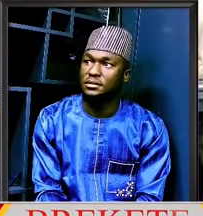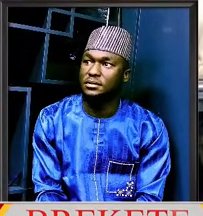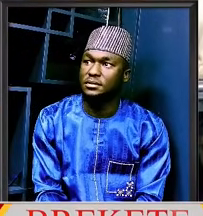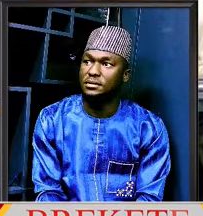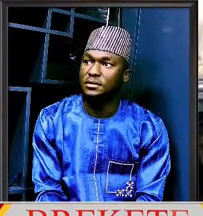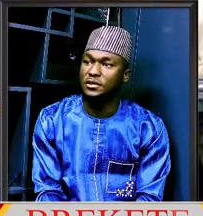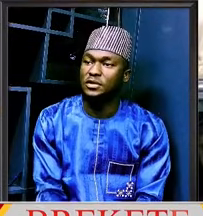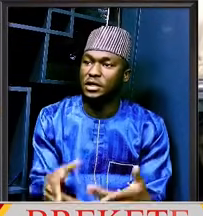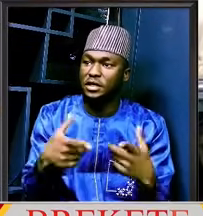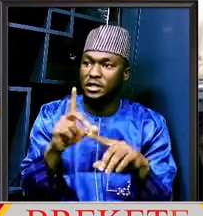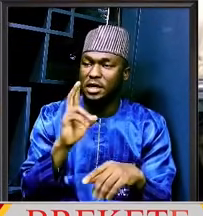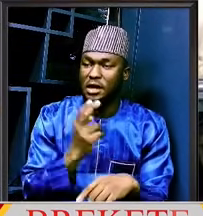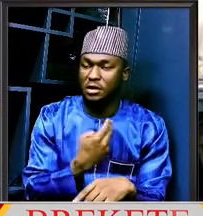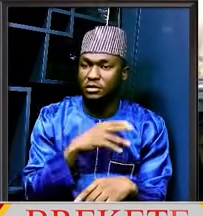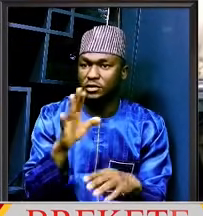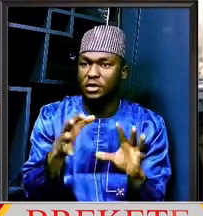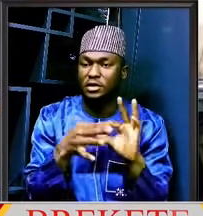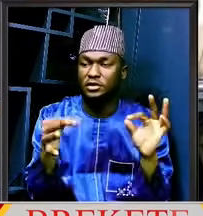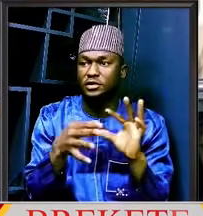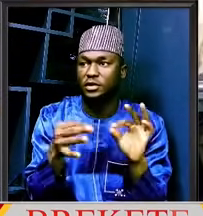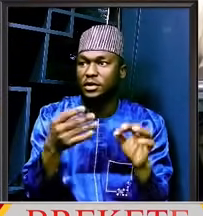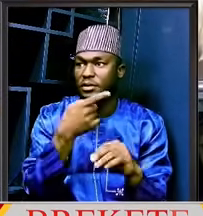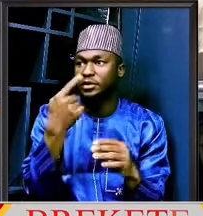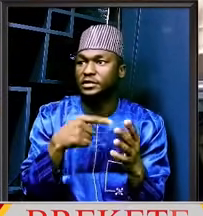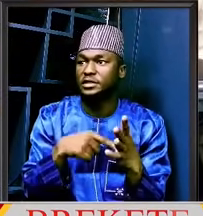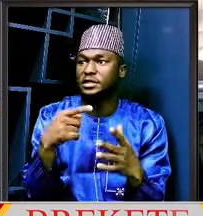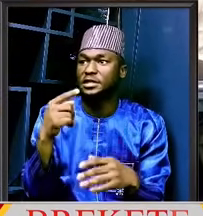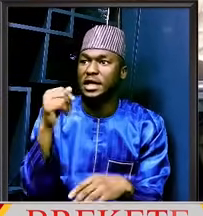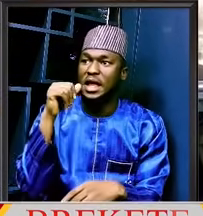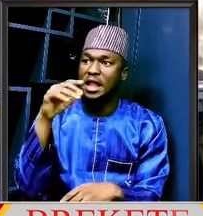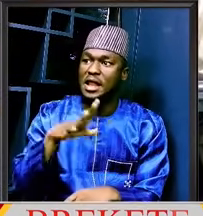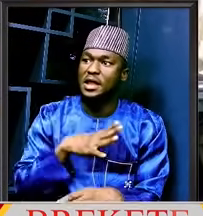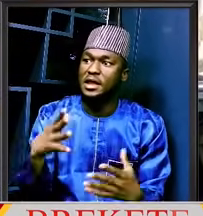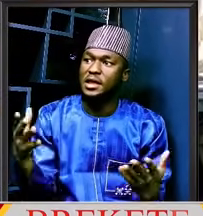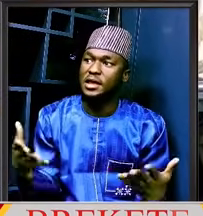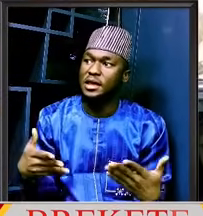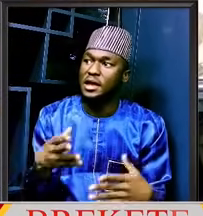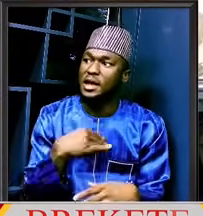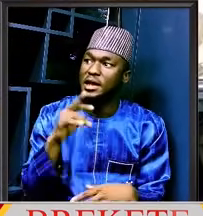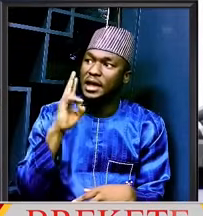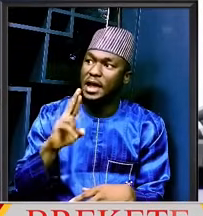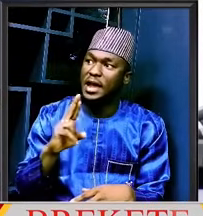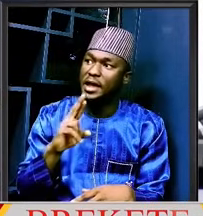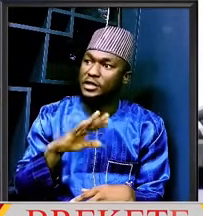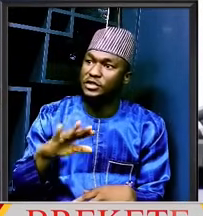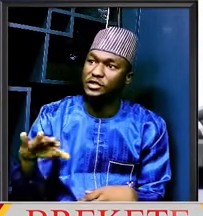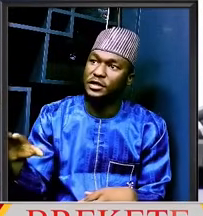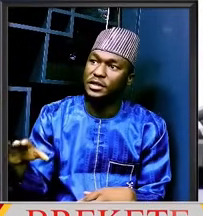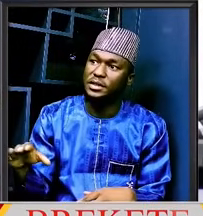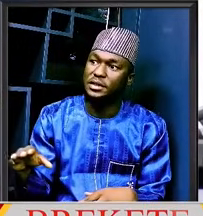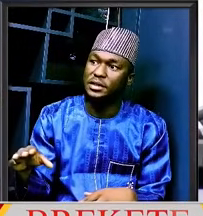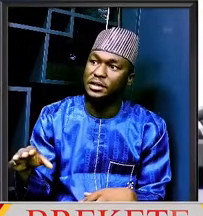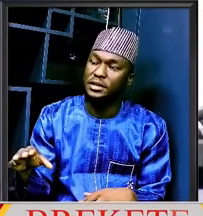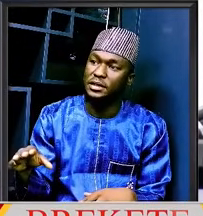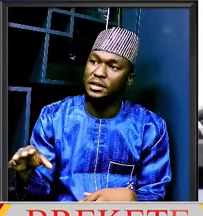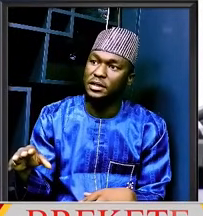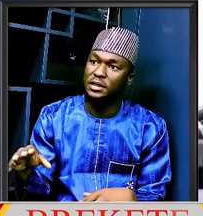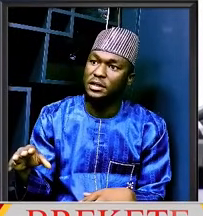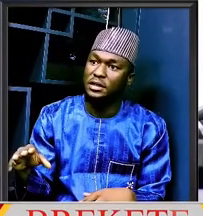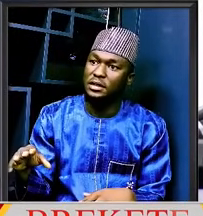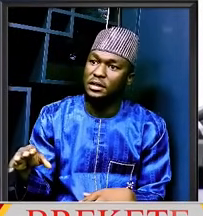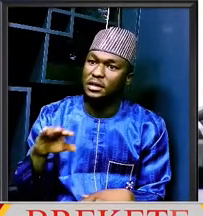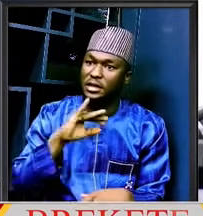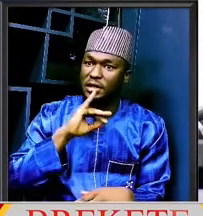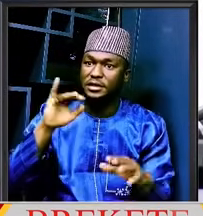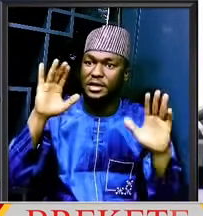your time. Tell us the story, because this lady here and her siblings, na